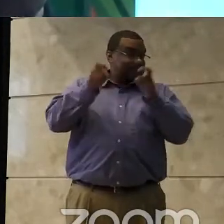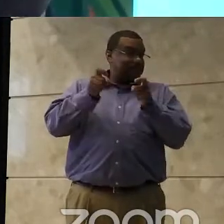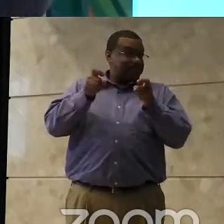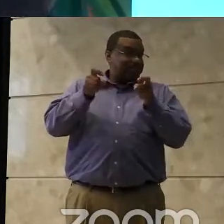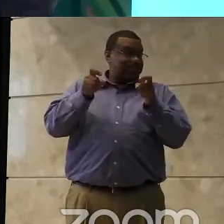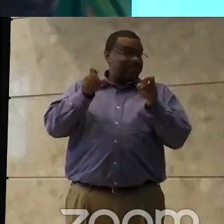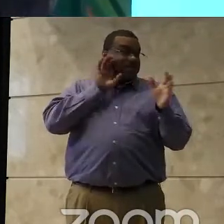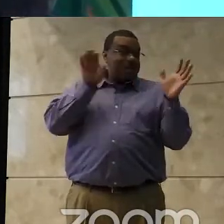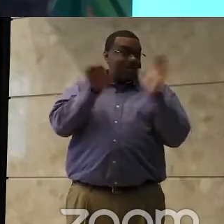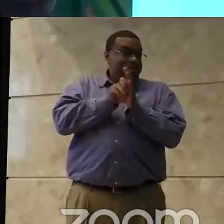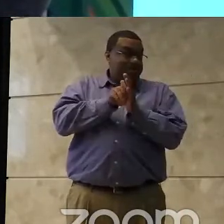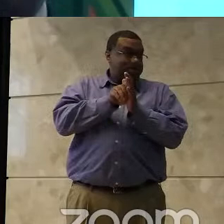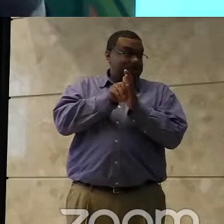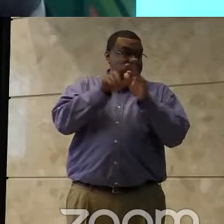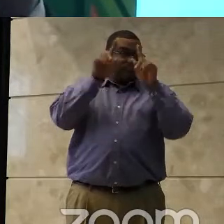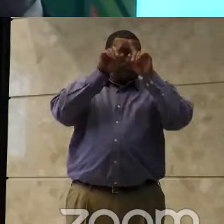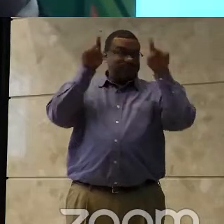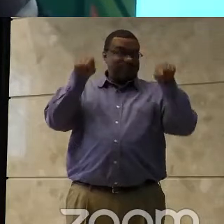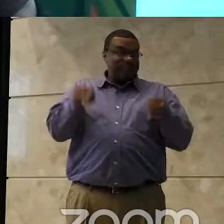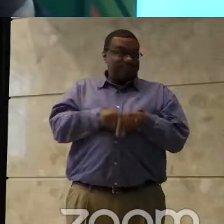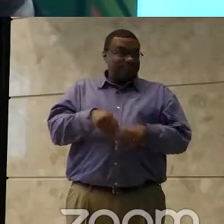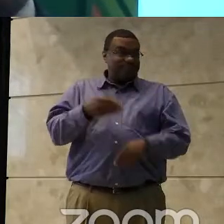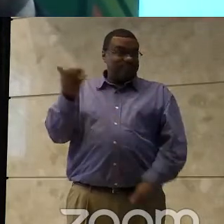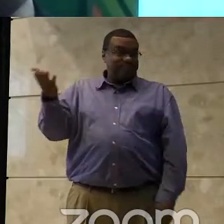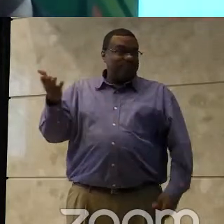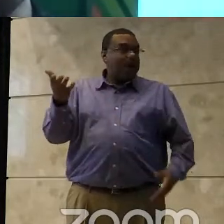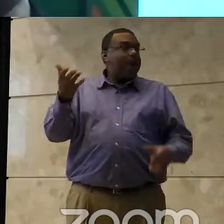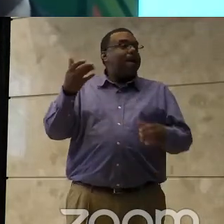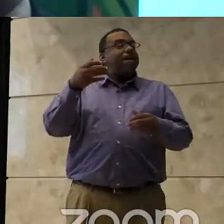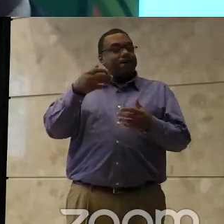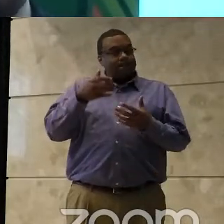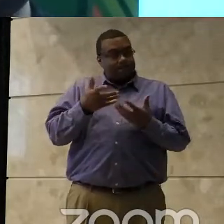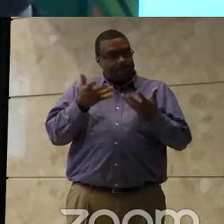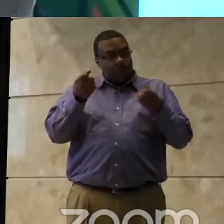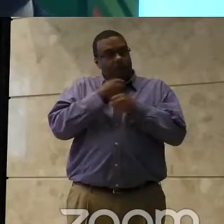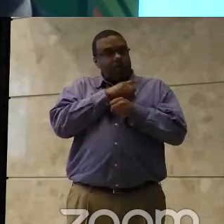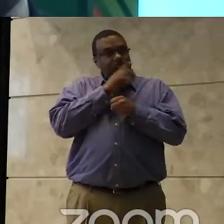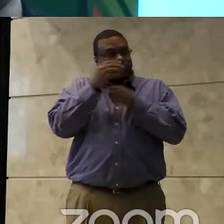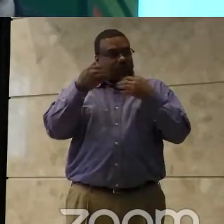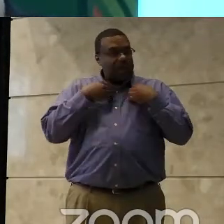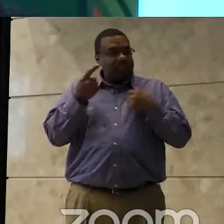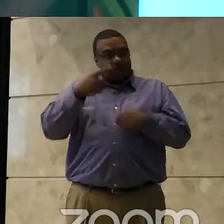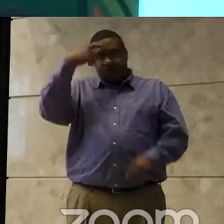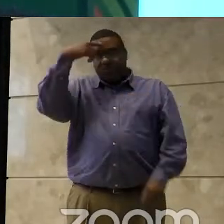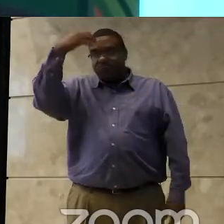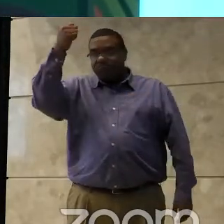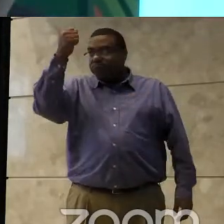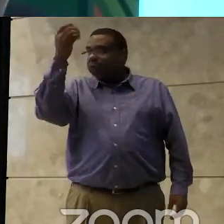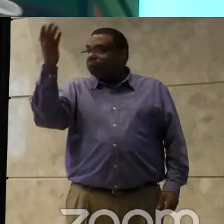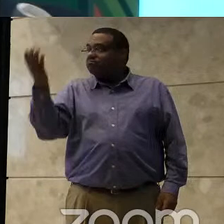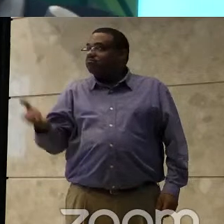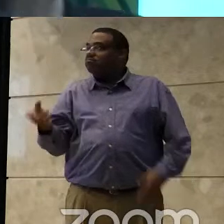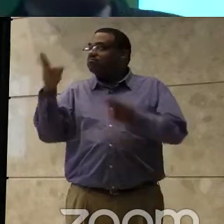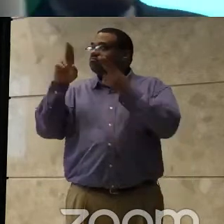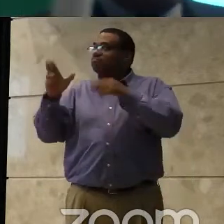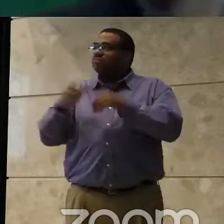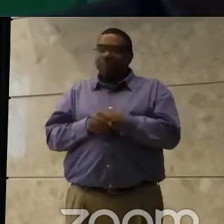nice. So we wanted to make sure that you had something to commemorate being on the series this year. Put it in a frame. This is excellent. Thank you.